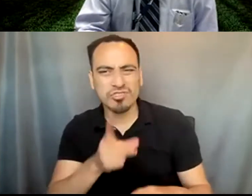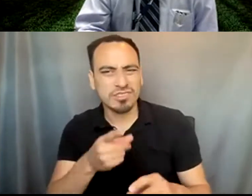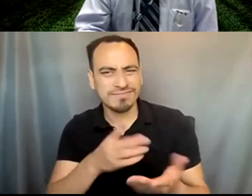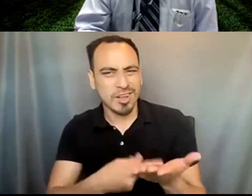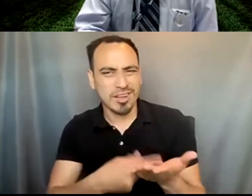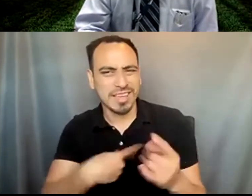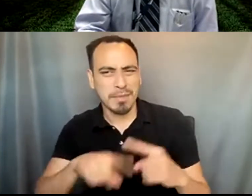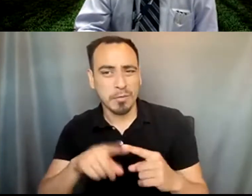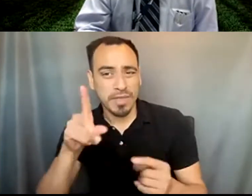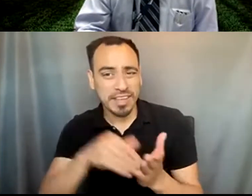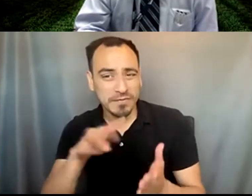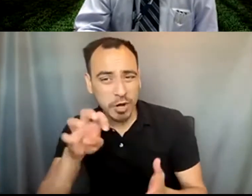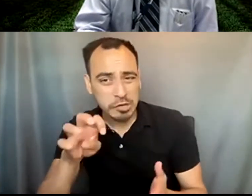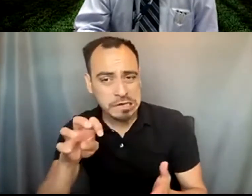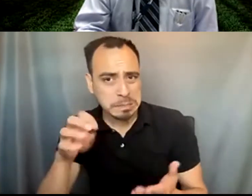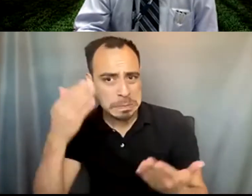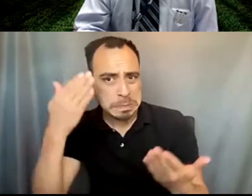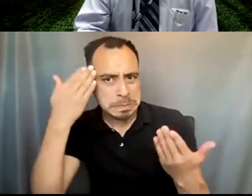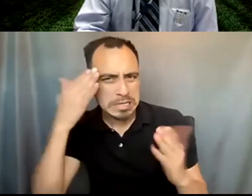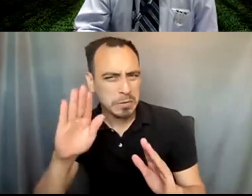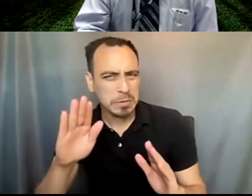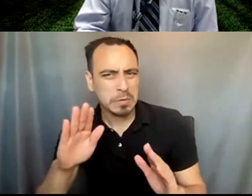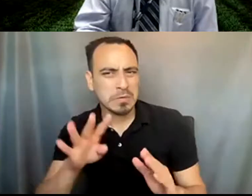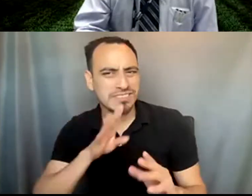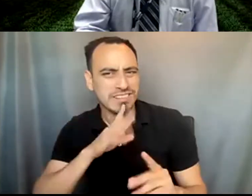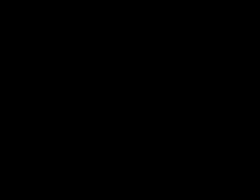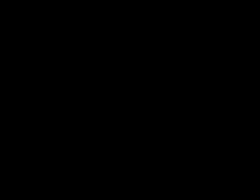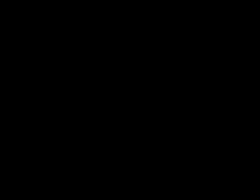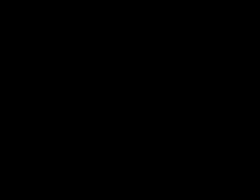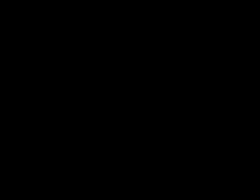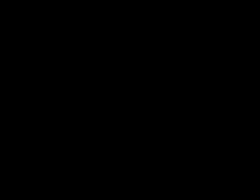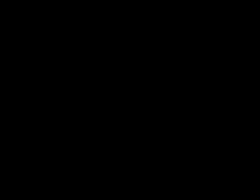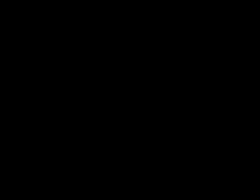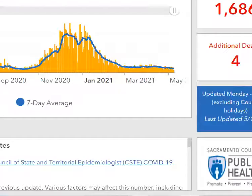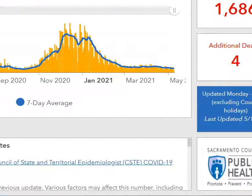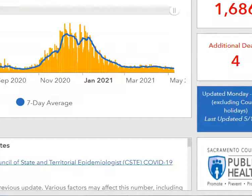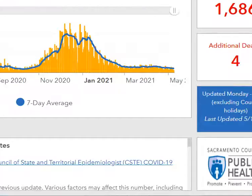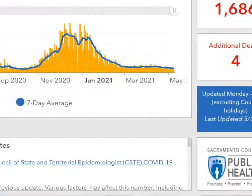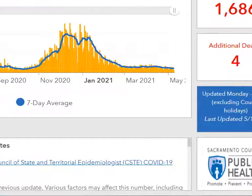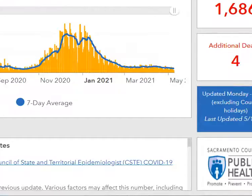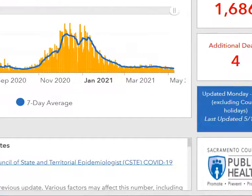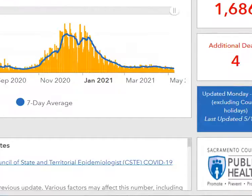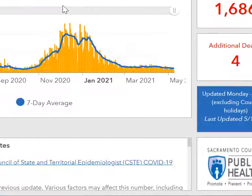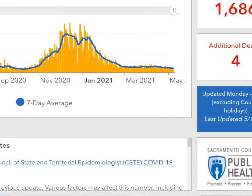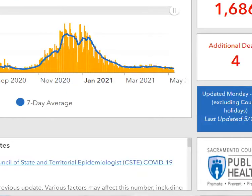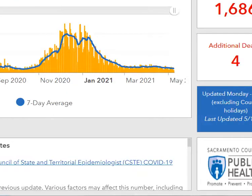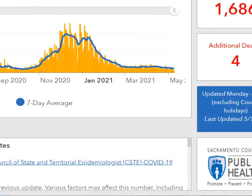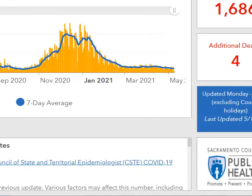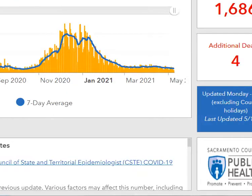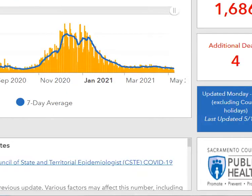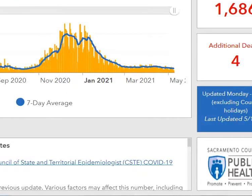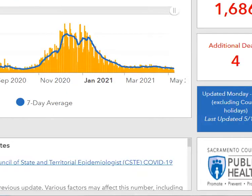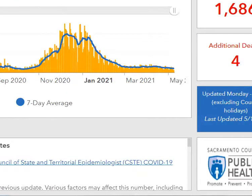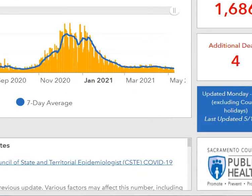I think we would have to get the context for that in order to understand what they're talking about. In Sacramento County, we're getting